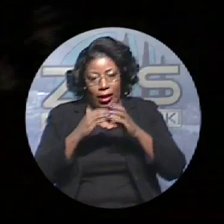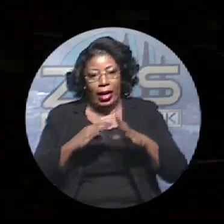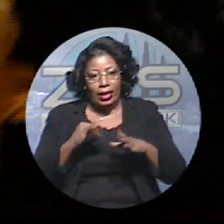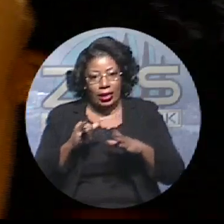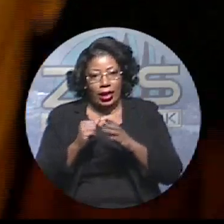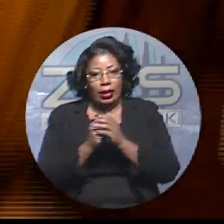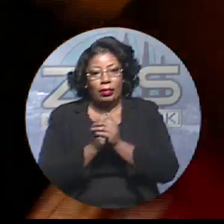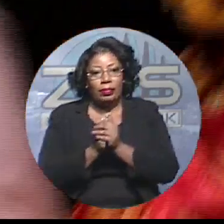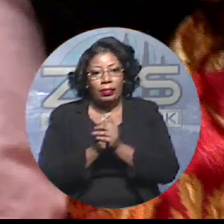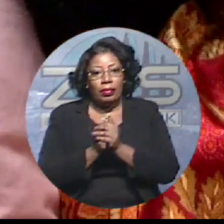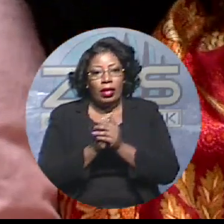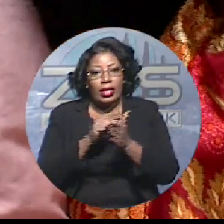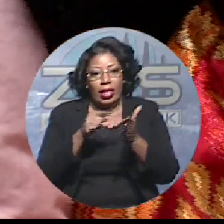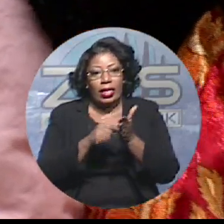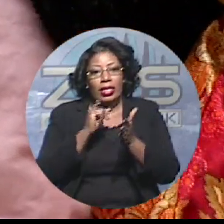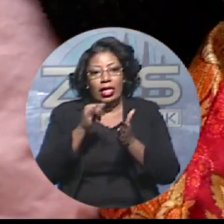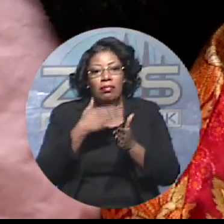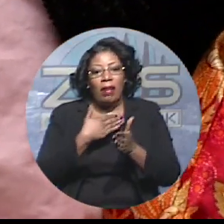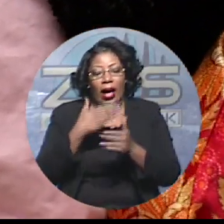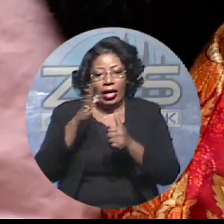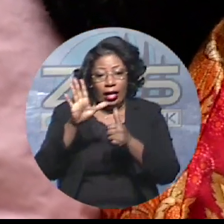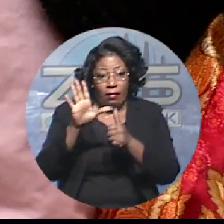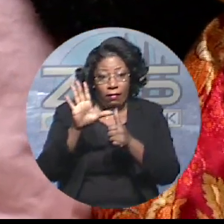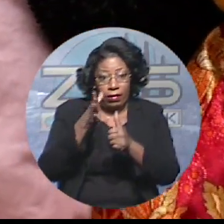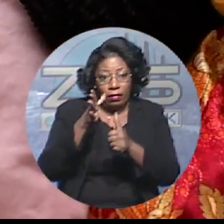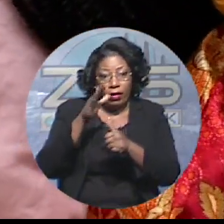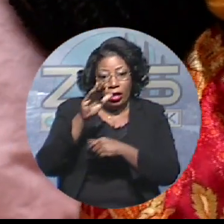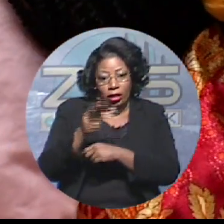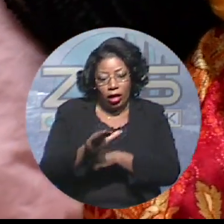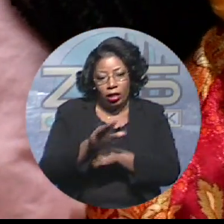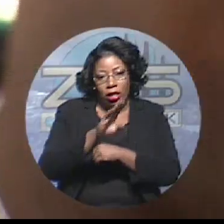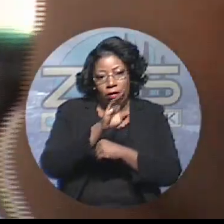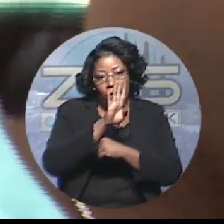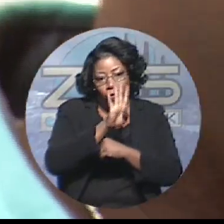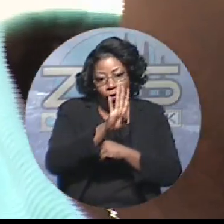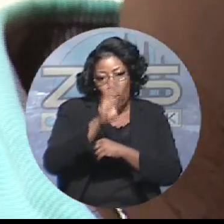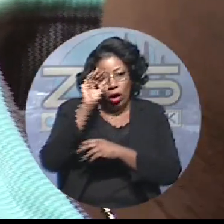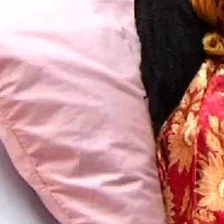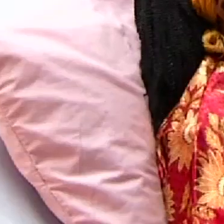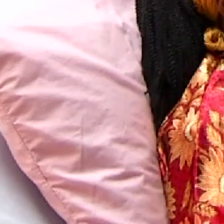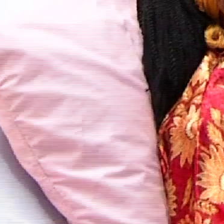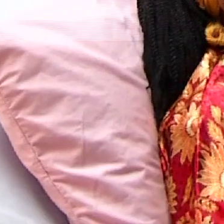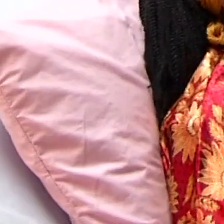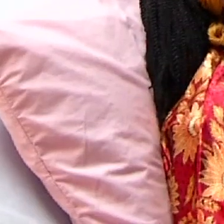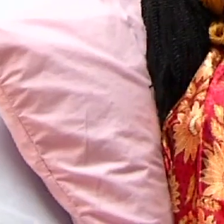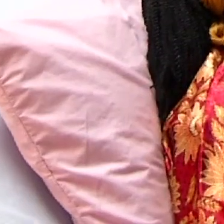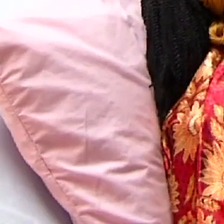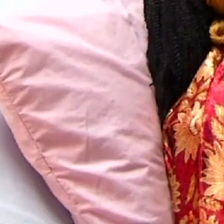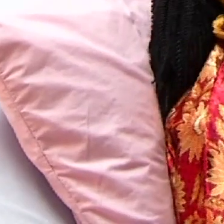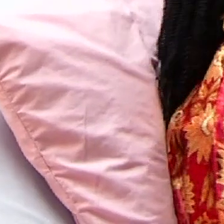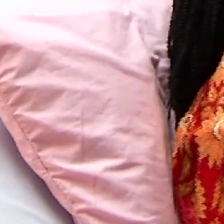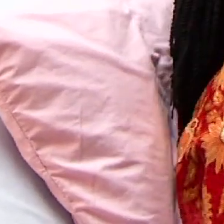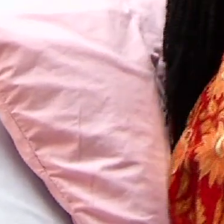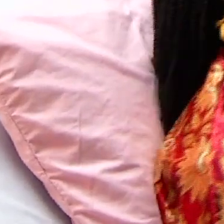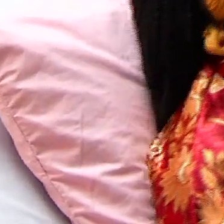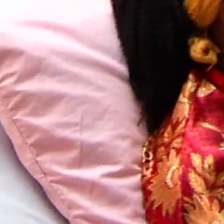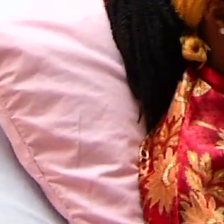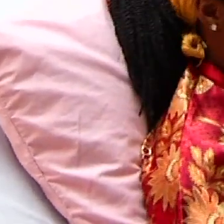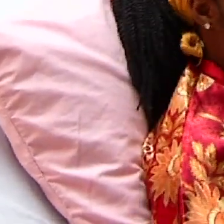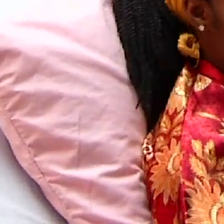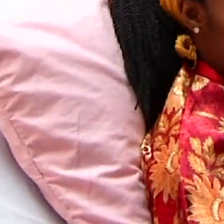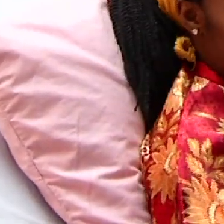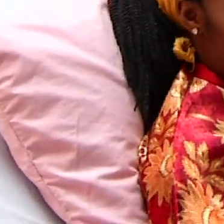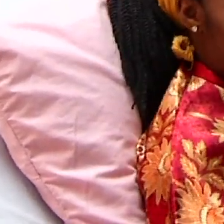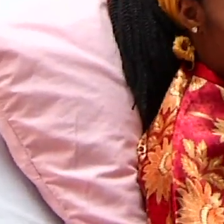is actually my fifth child. I have four sons and one daughter. Well, I'm just happy that he is here and he is healthy.